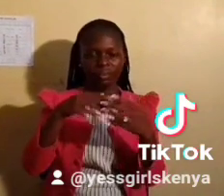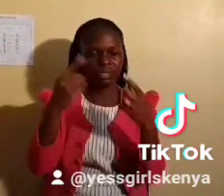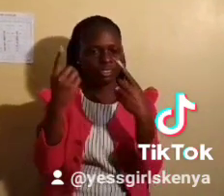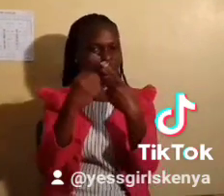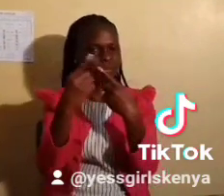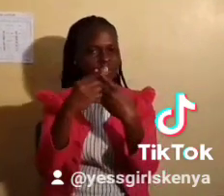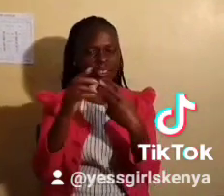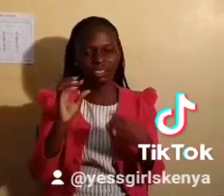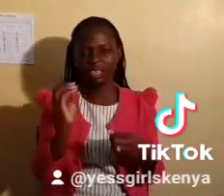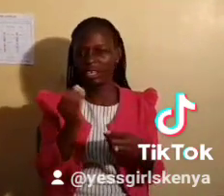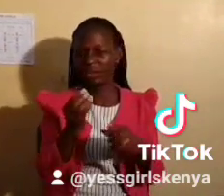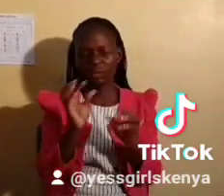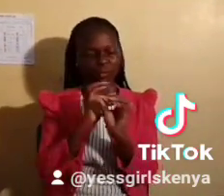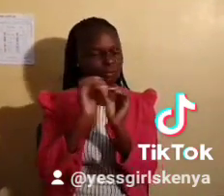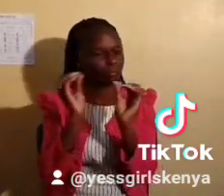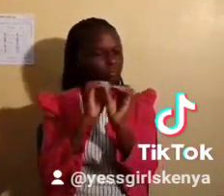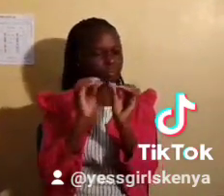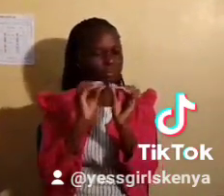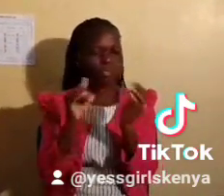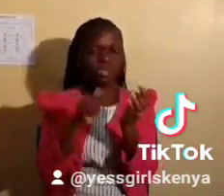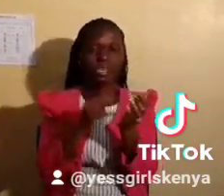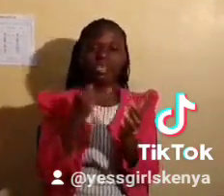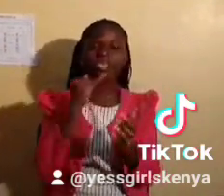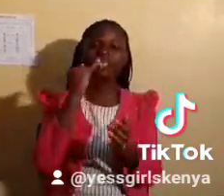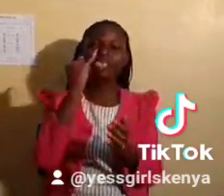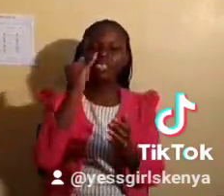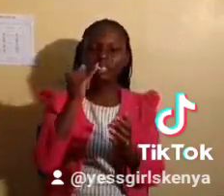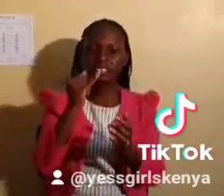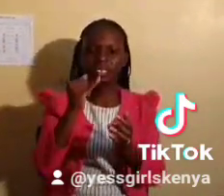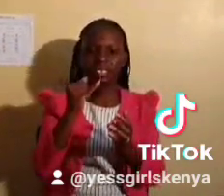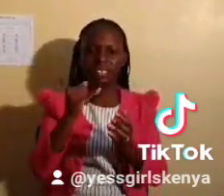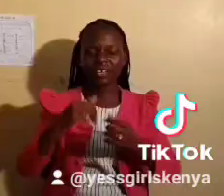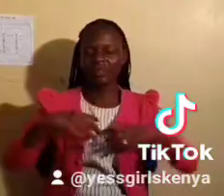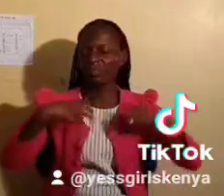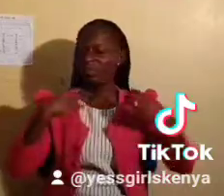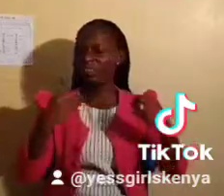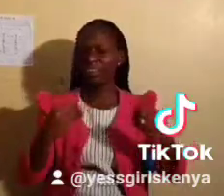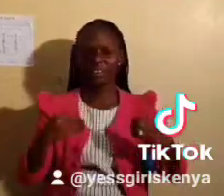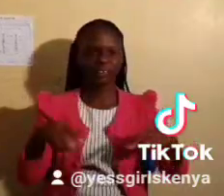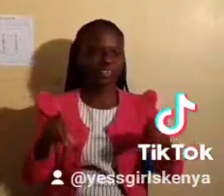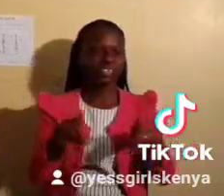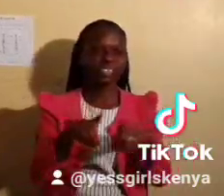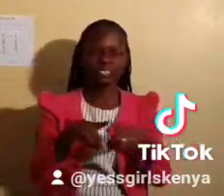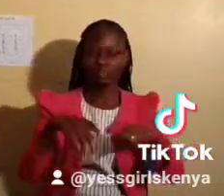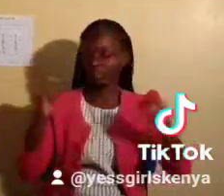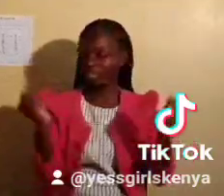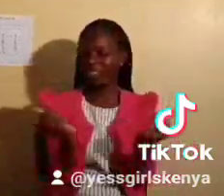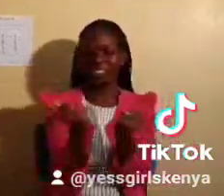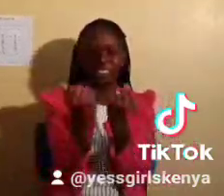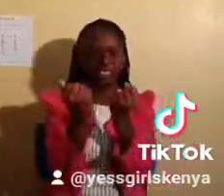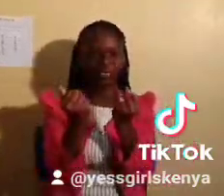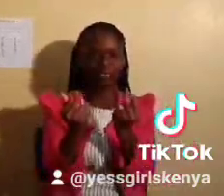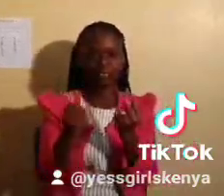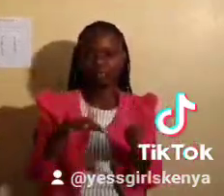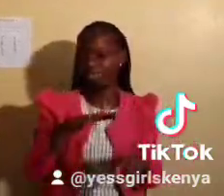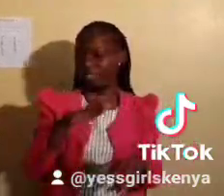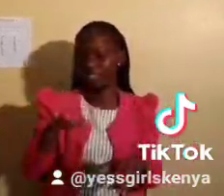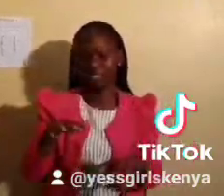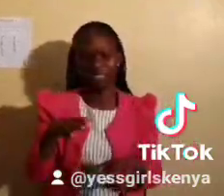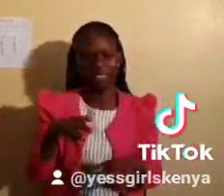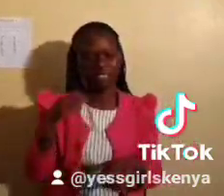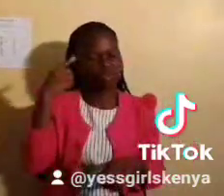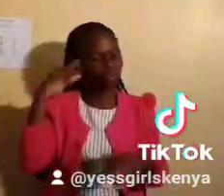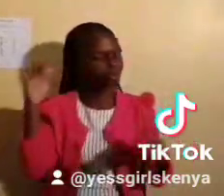all, despite our differences. It is a brave and a safe